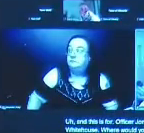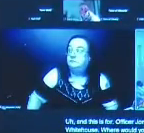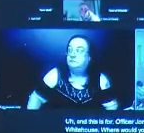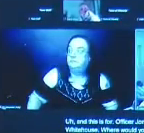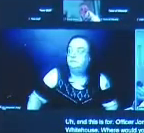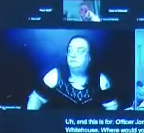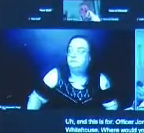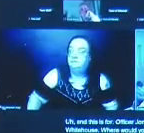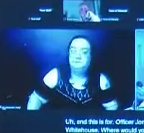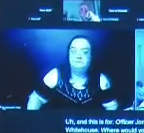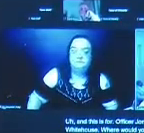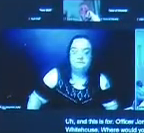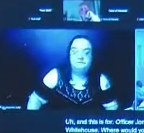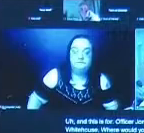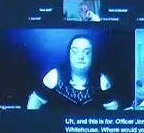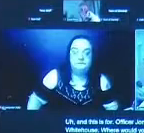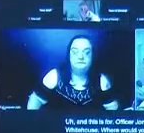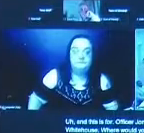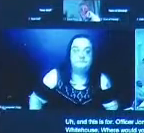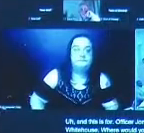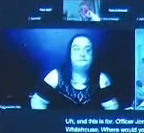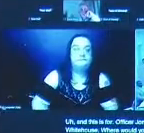Smart.